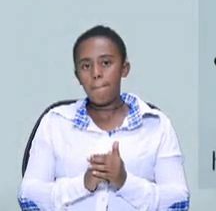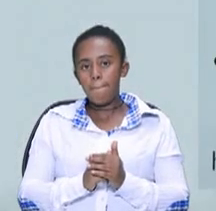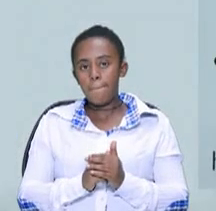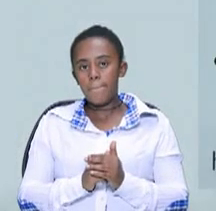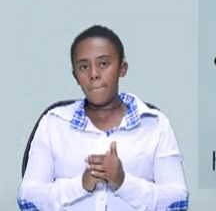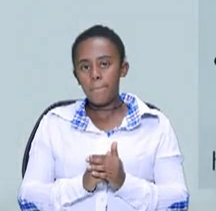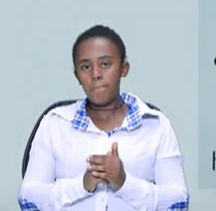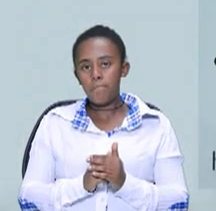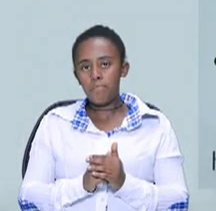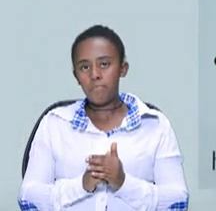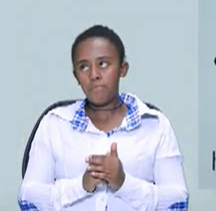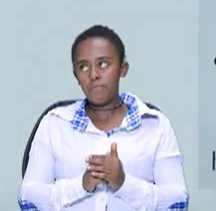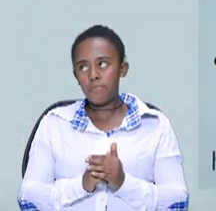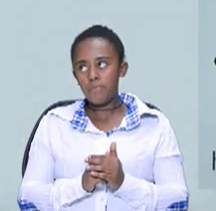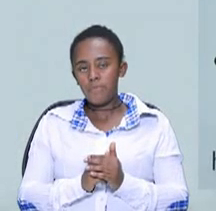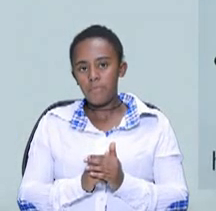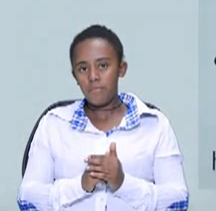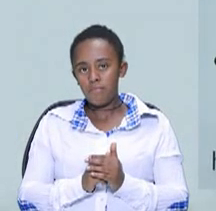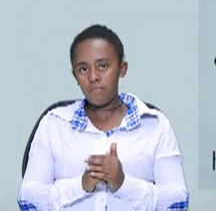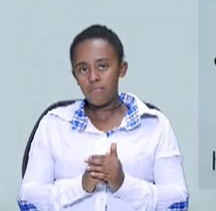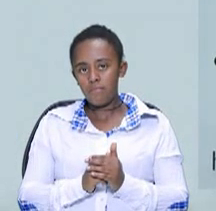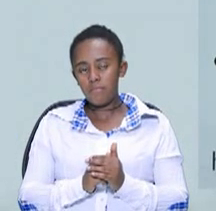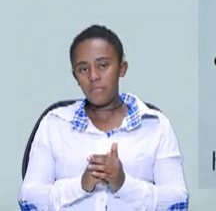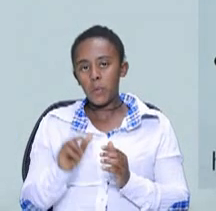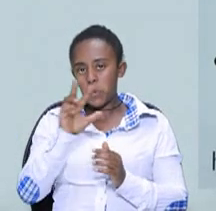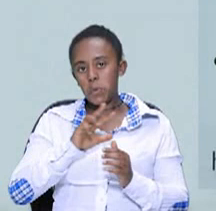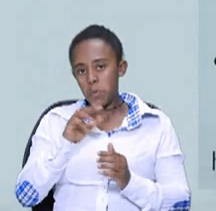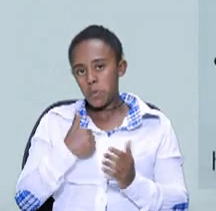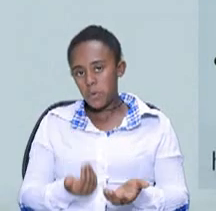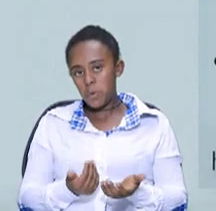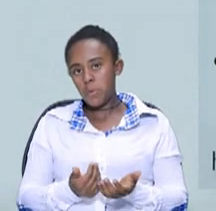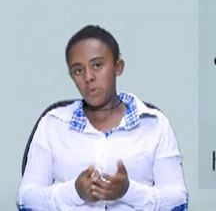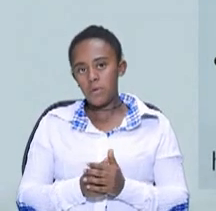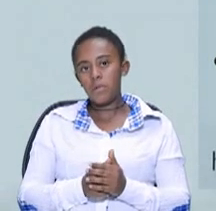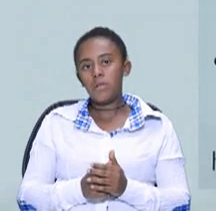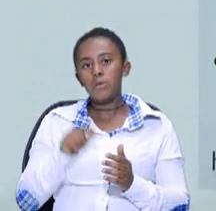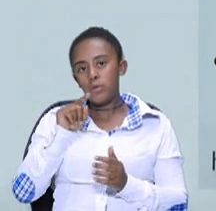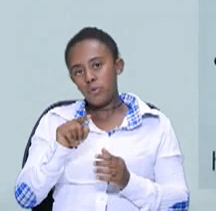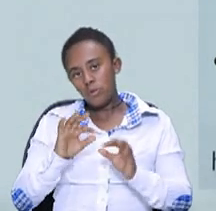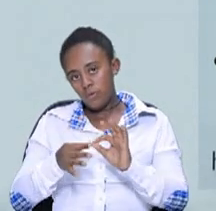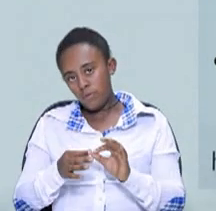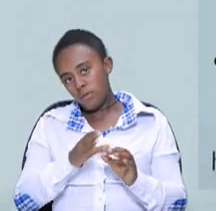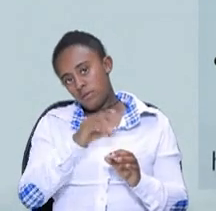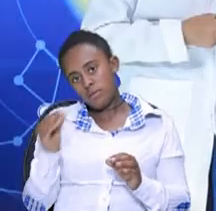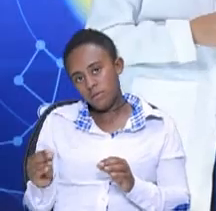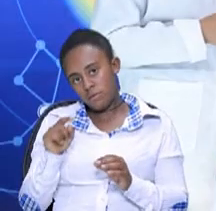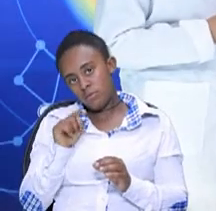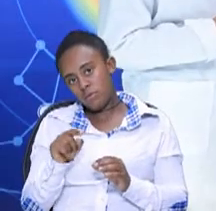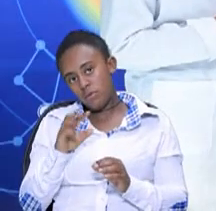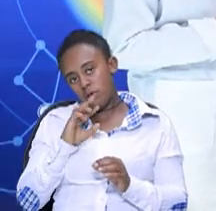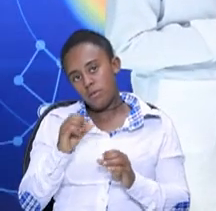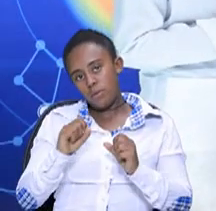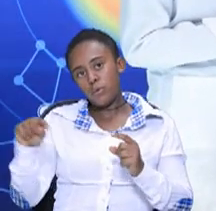valve, bicuspid valve, and semilunar valves. I hope you define and you are able